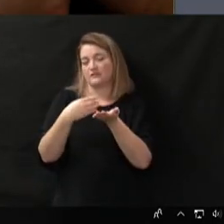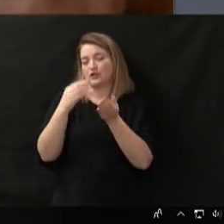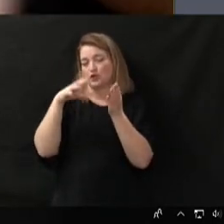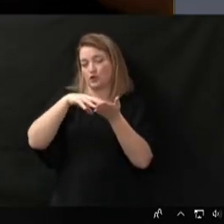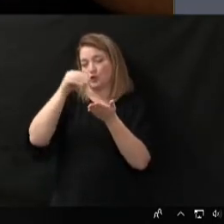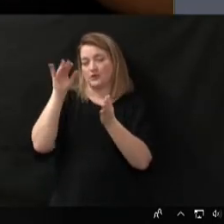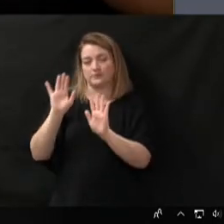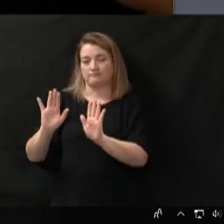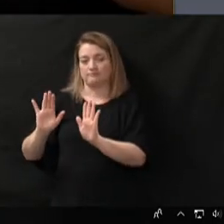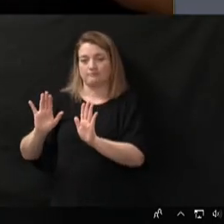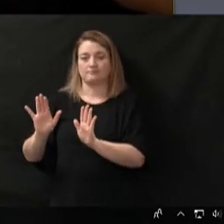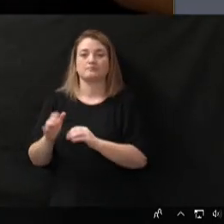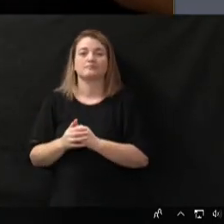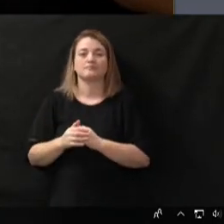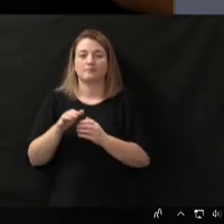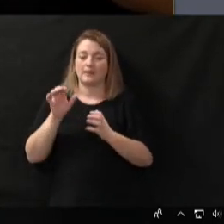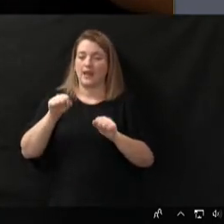chug.